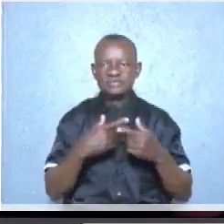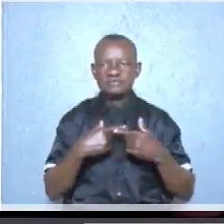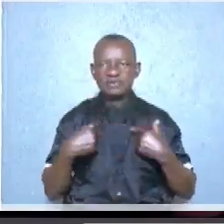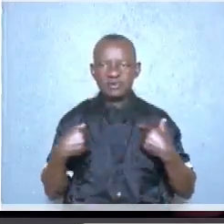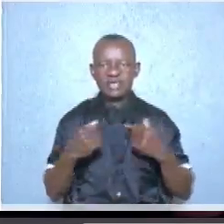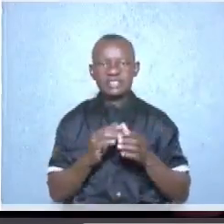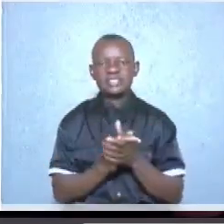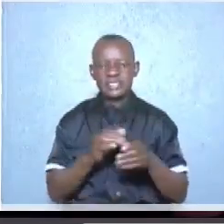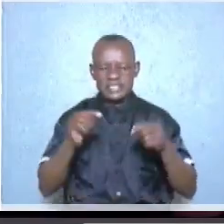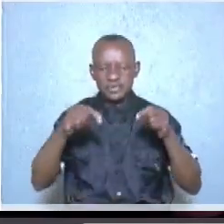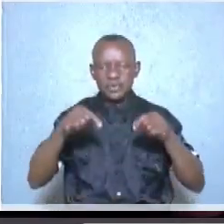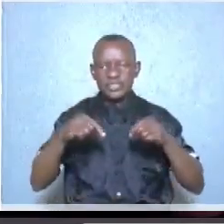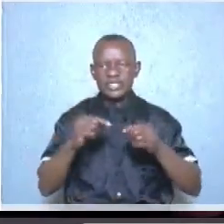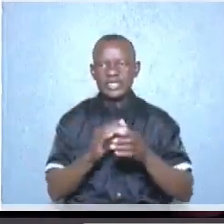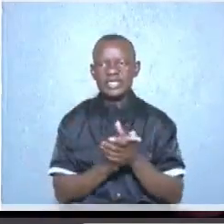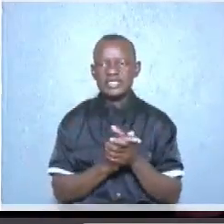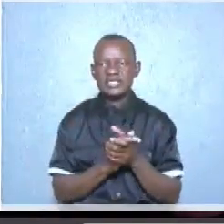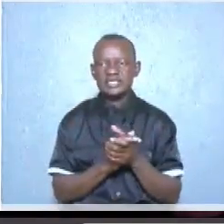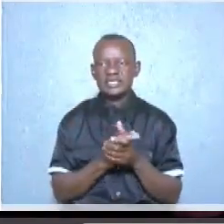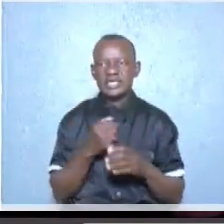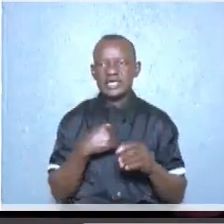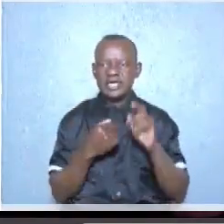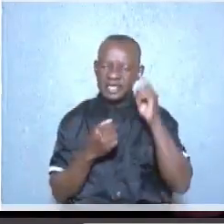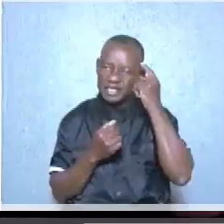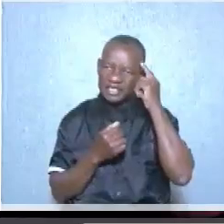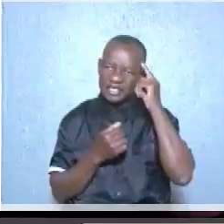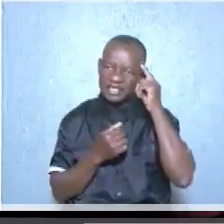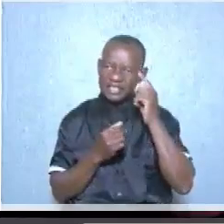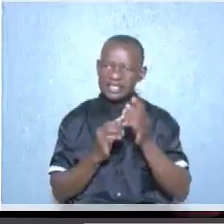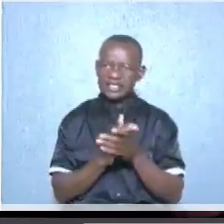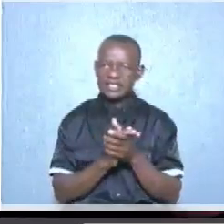and today we are reaping the fruits of those